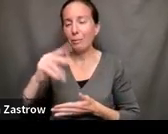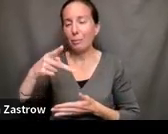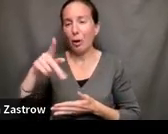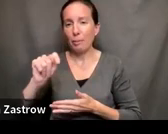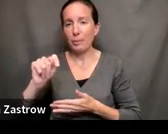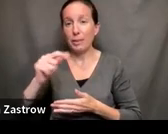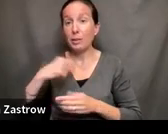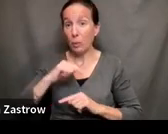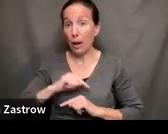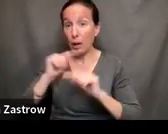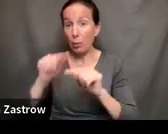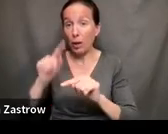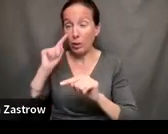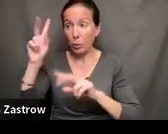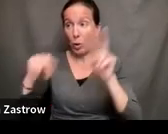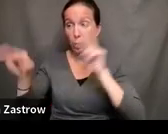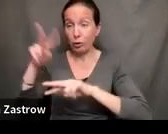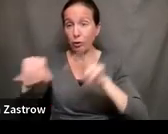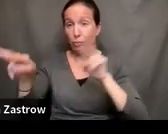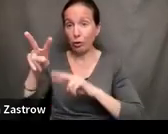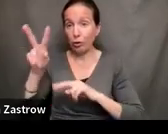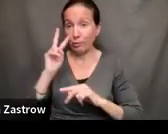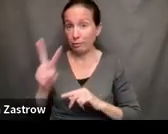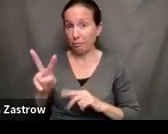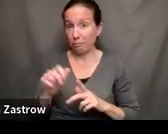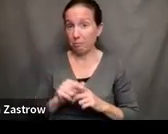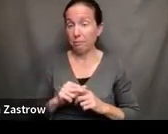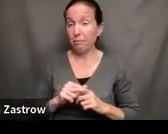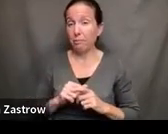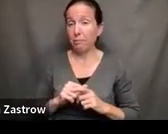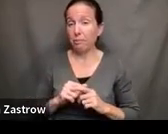watch him to see if he used this,